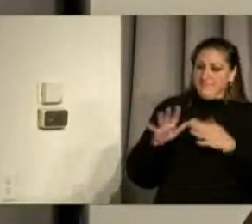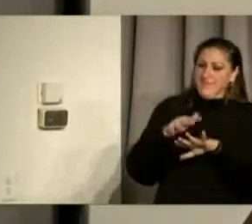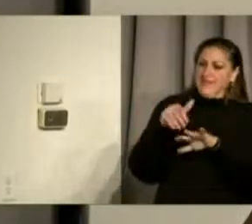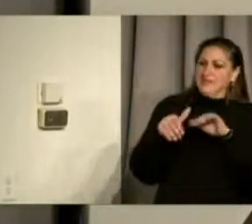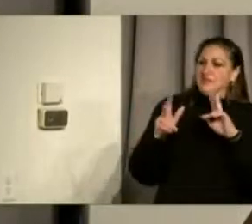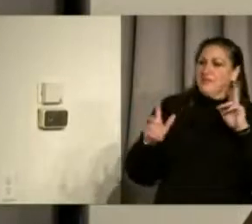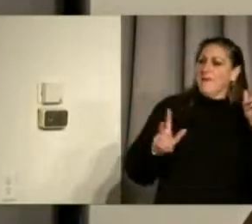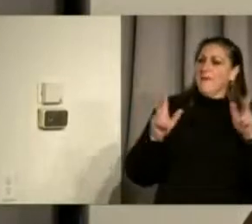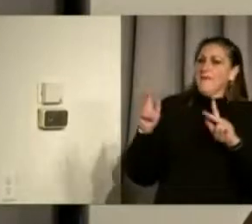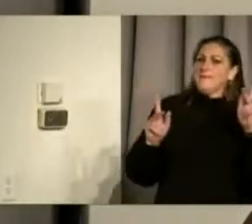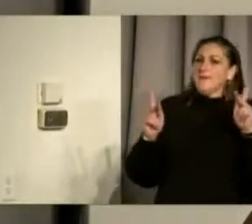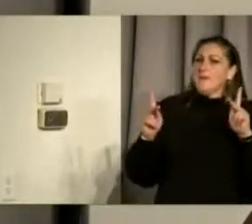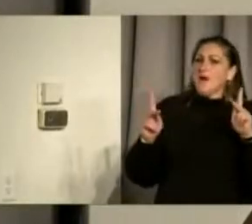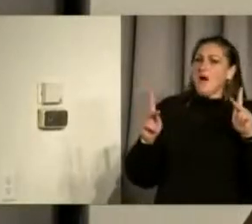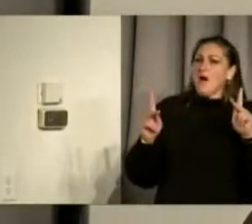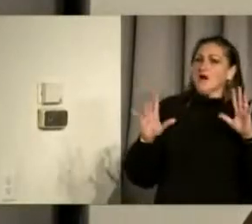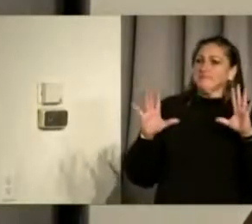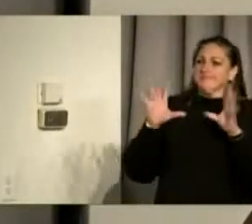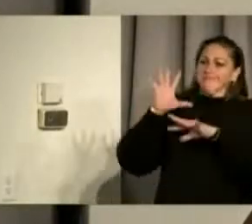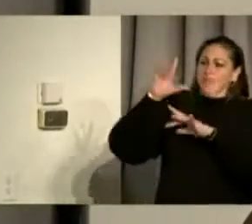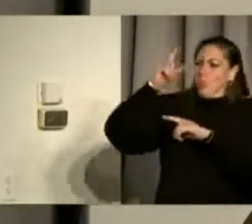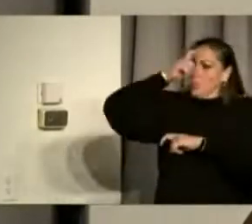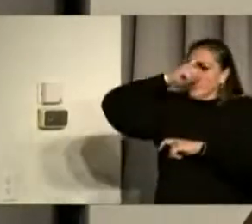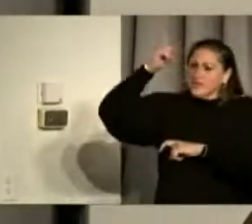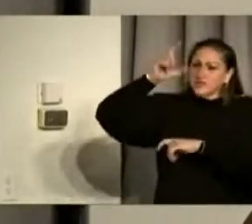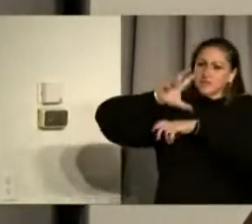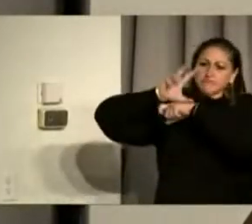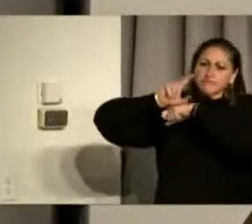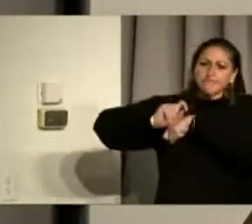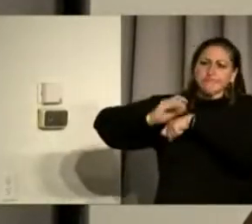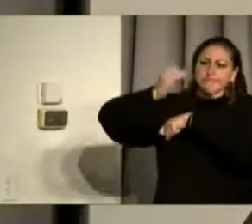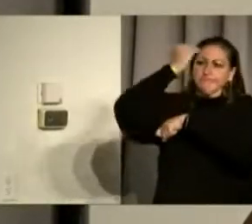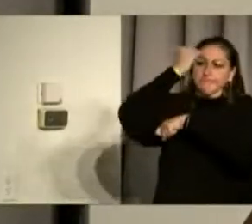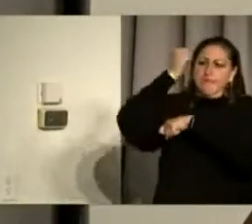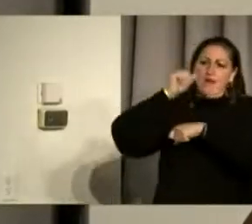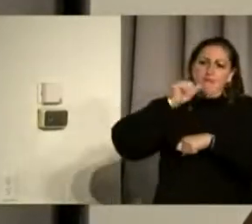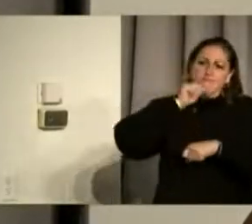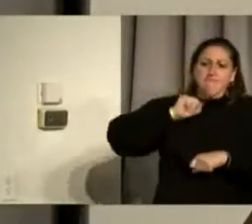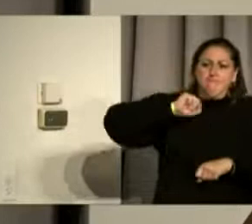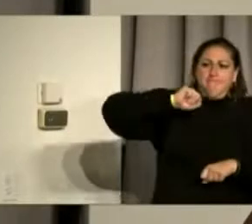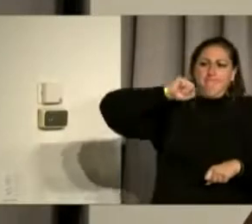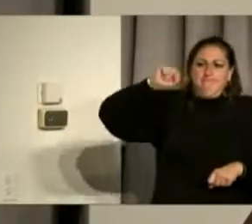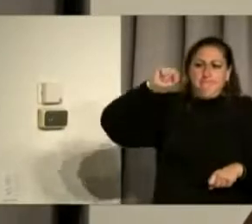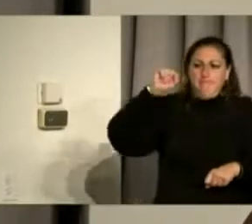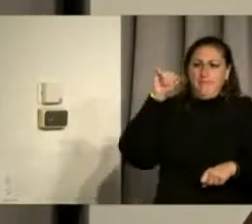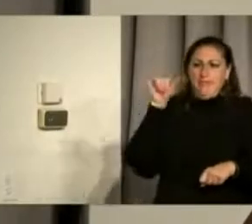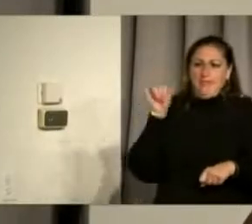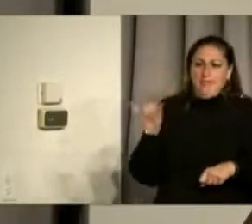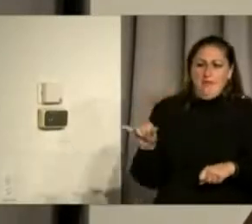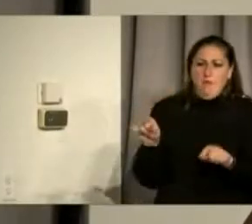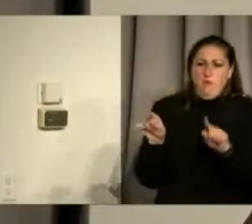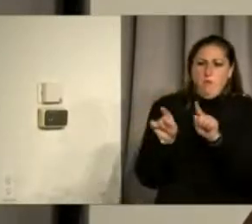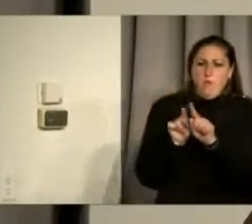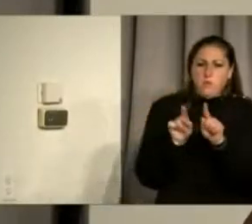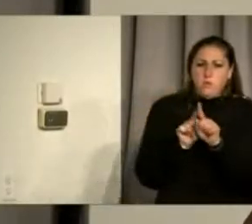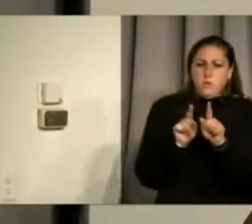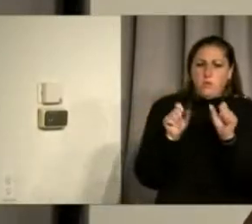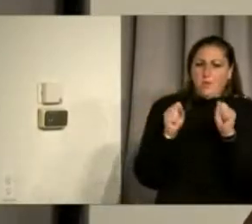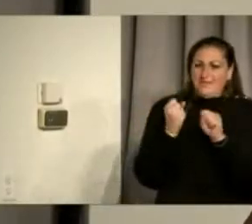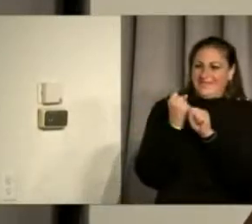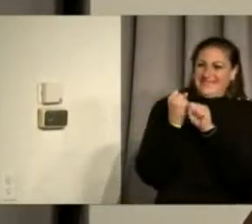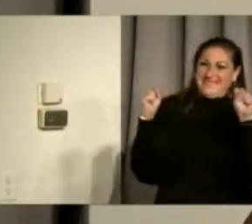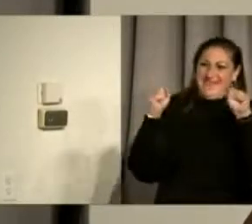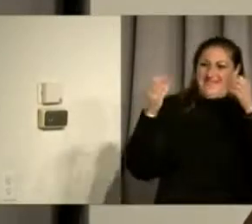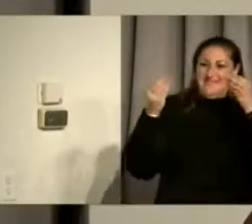people's wisdom and traditional knowledge and the form of resilience and resistance is also what is going to save